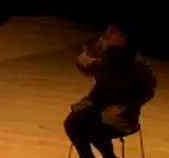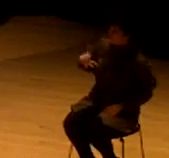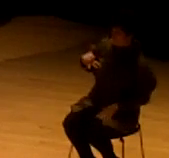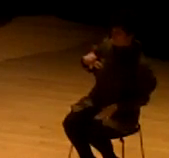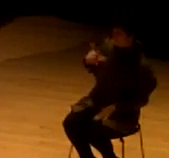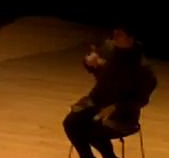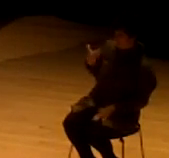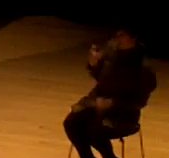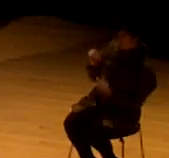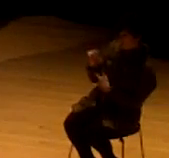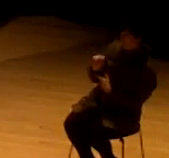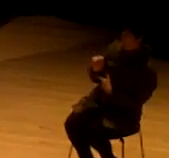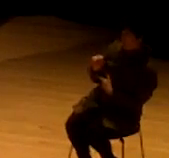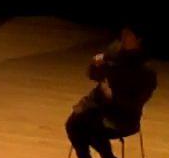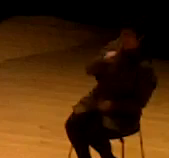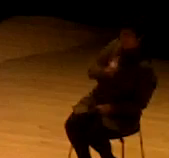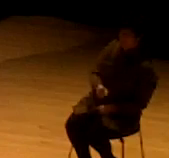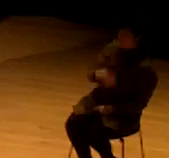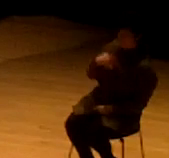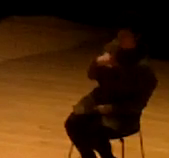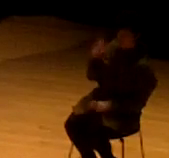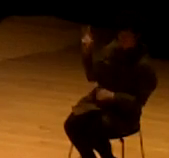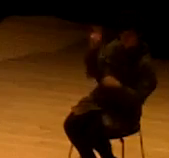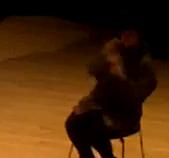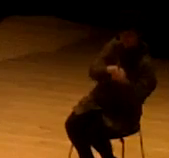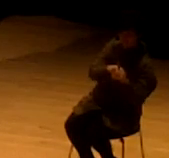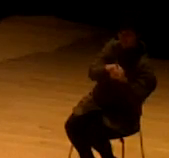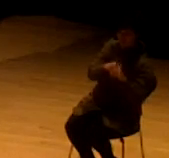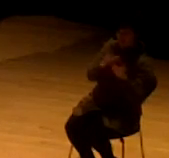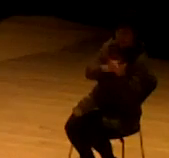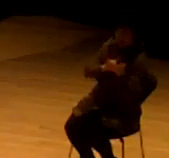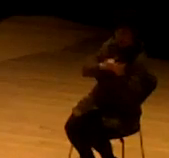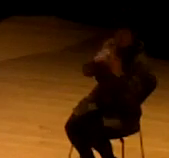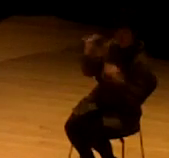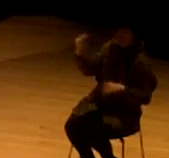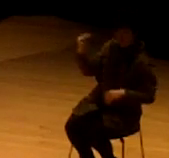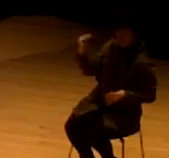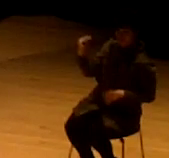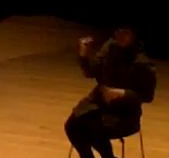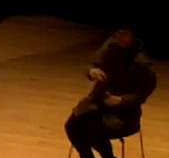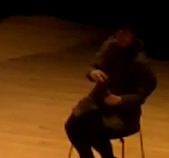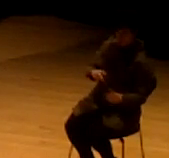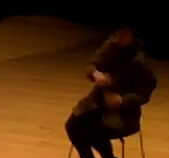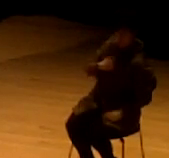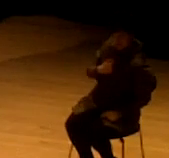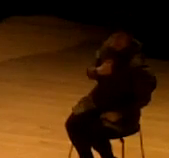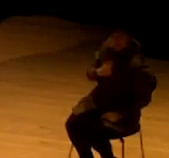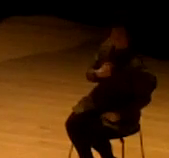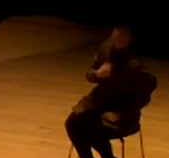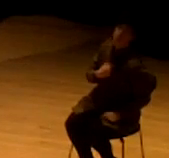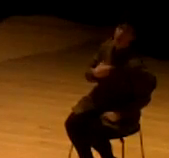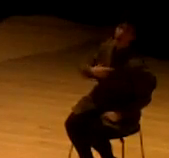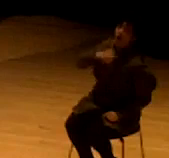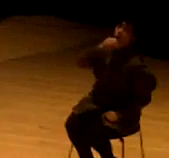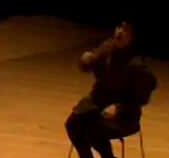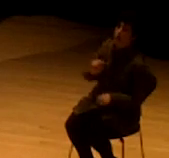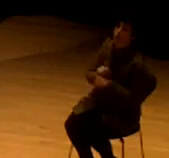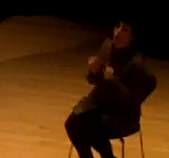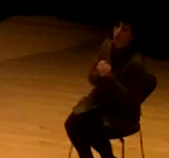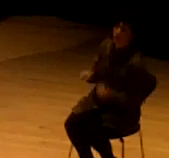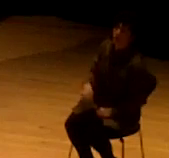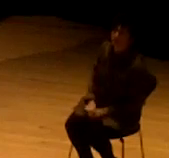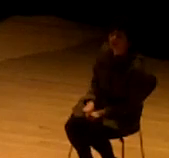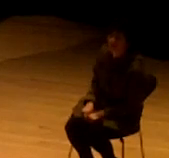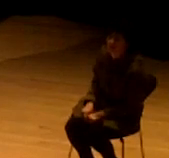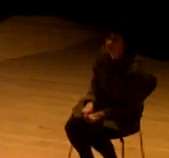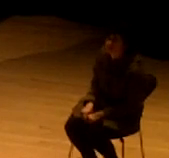didn't ask me any like mm-hmm. in our initial meetings. Mm-hmm. She didn't ask me anything about cerebral palsy. She didn't ask me anything about my disability. Mm-hmm. We